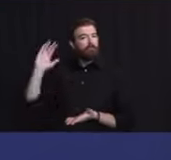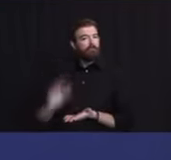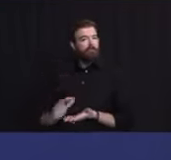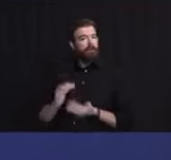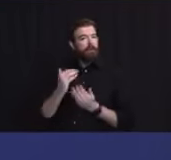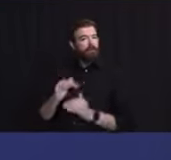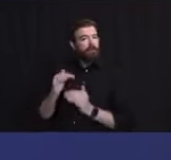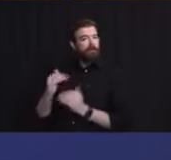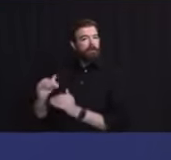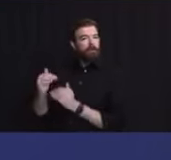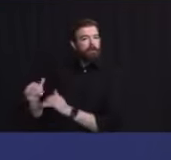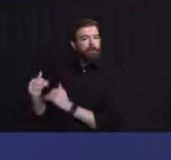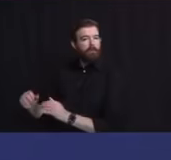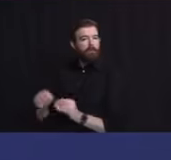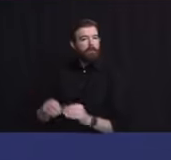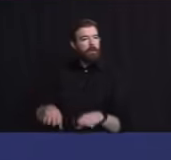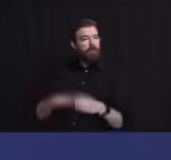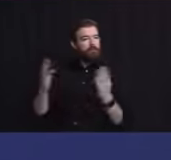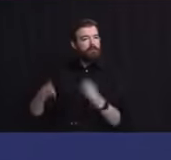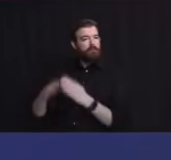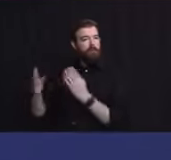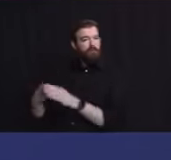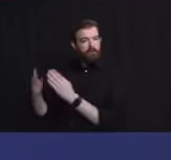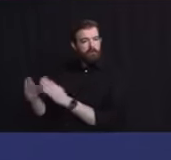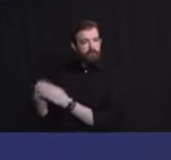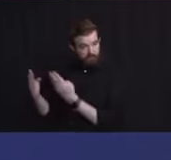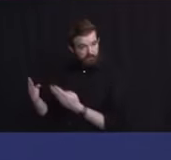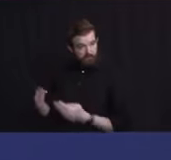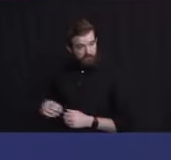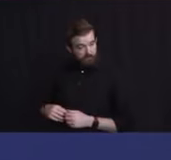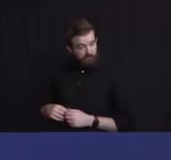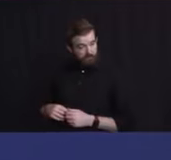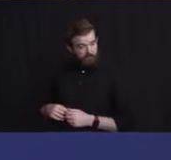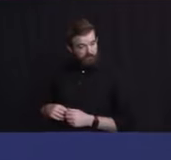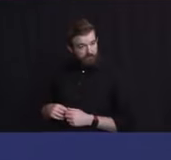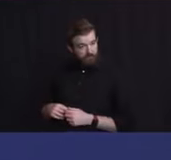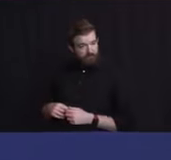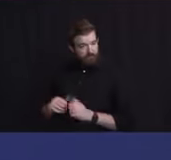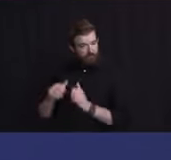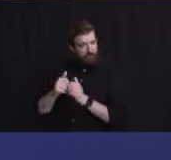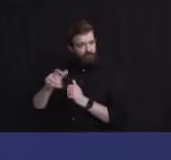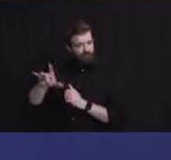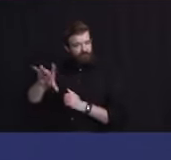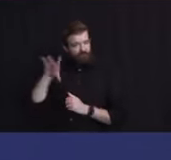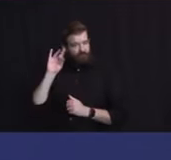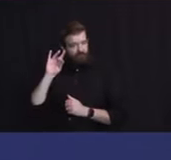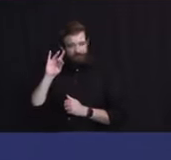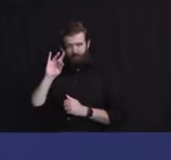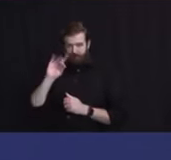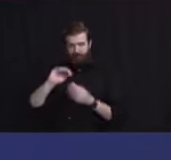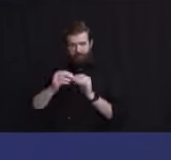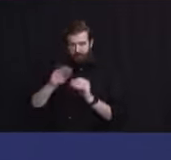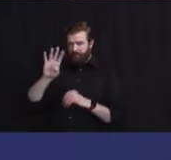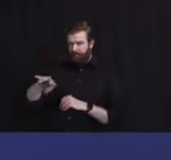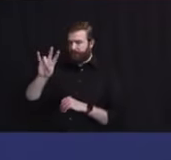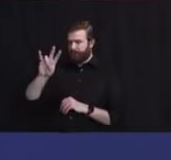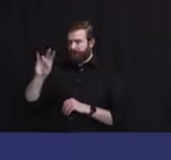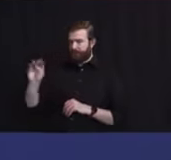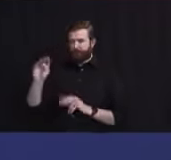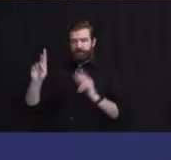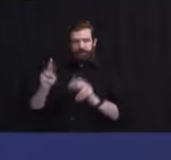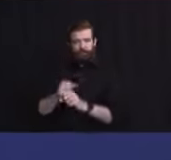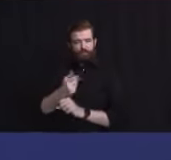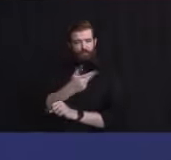30th threshold and how that threshold was met in the first place of that many doses by that date. If I understand correctly,